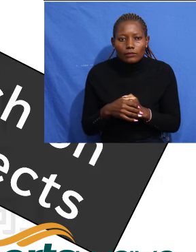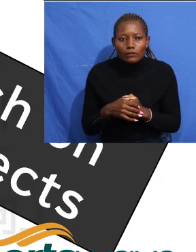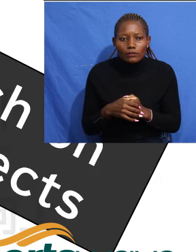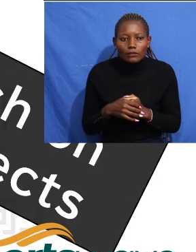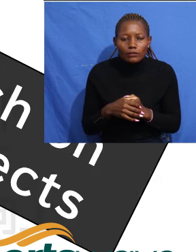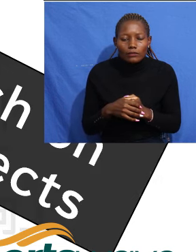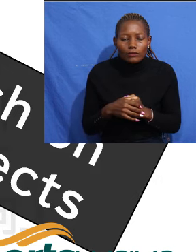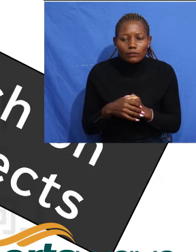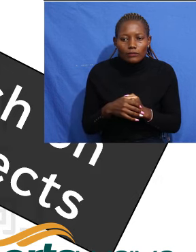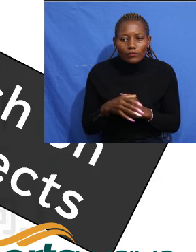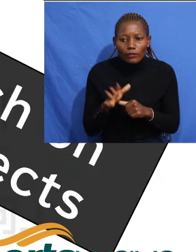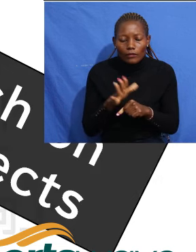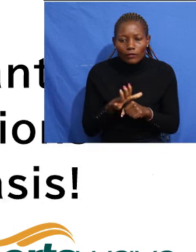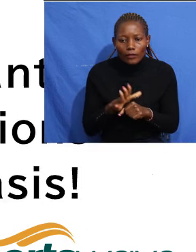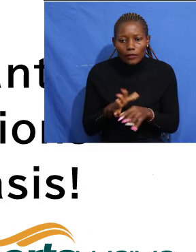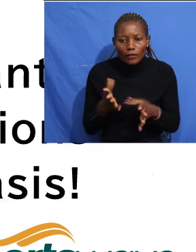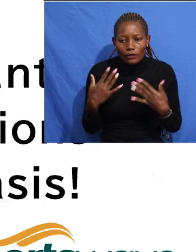And